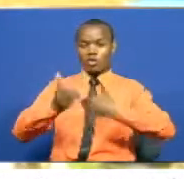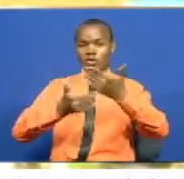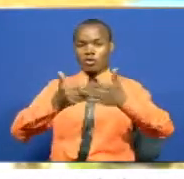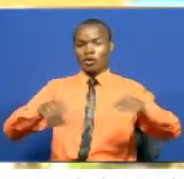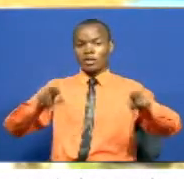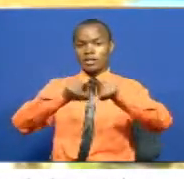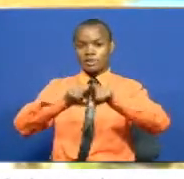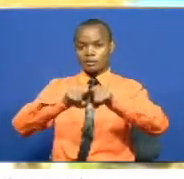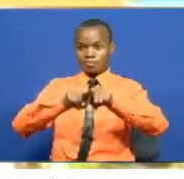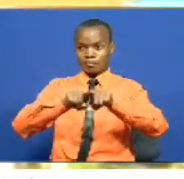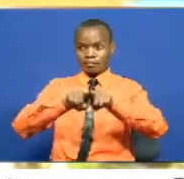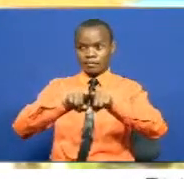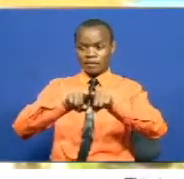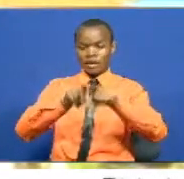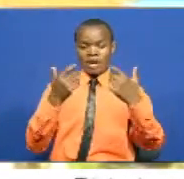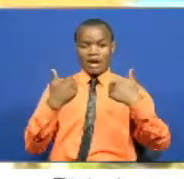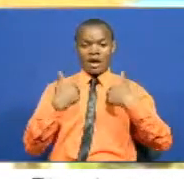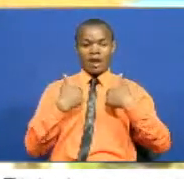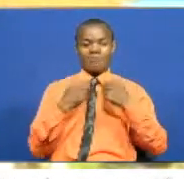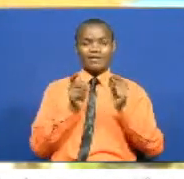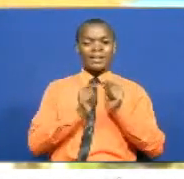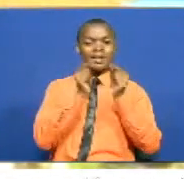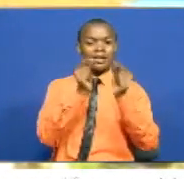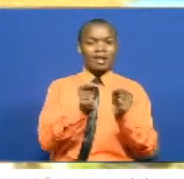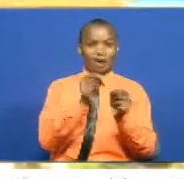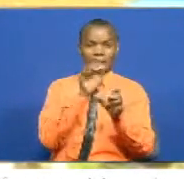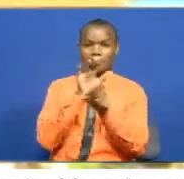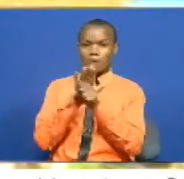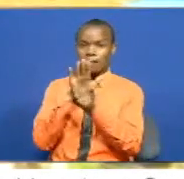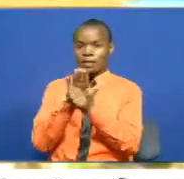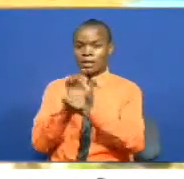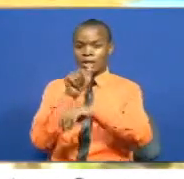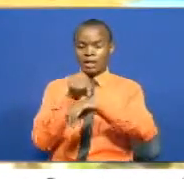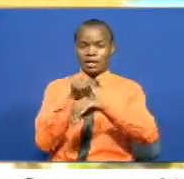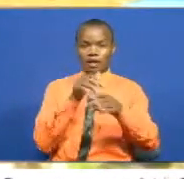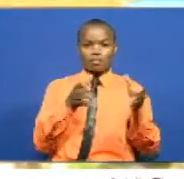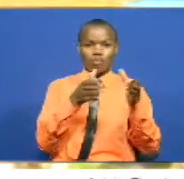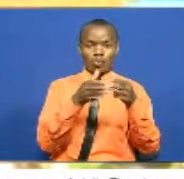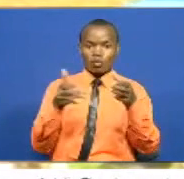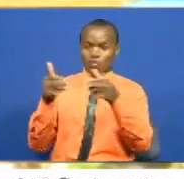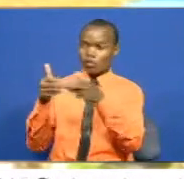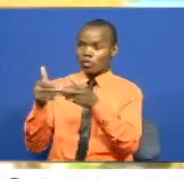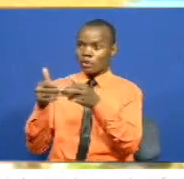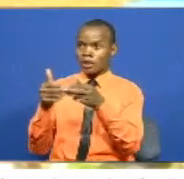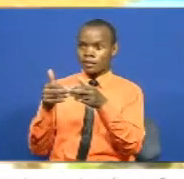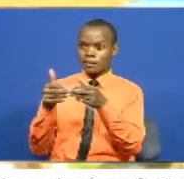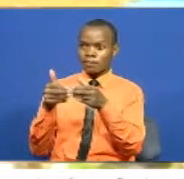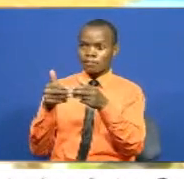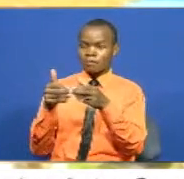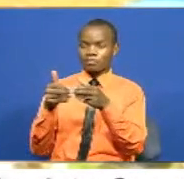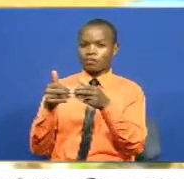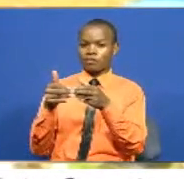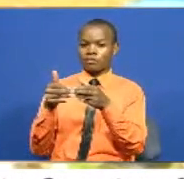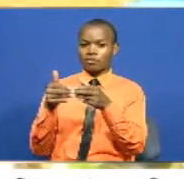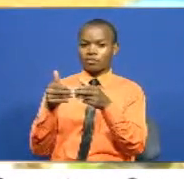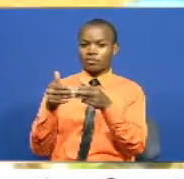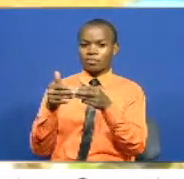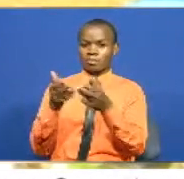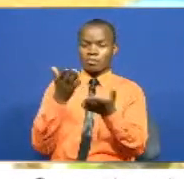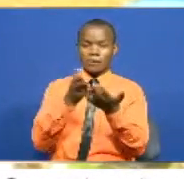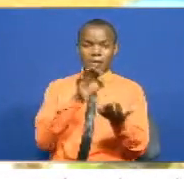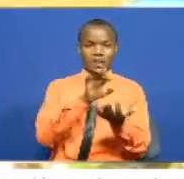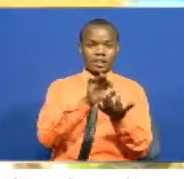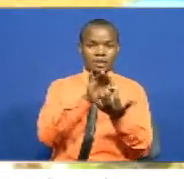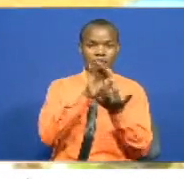the day. We have so many talents in these categories of special needs.